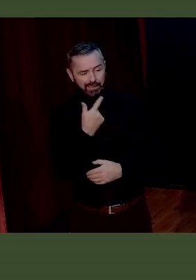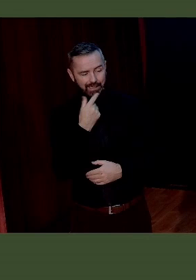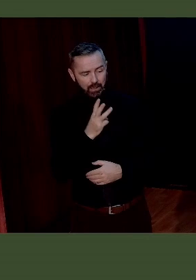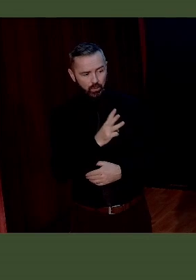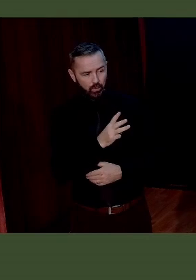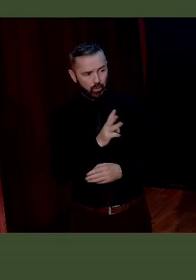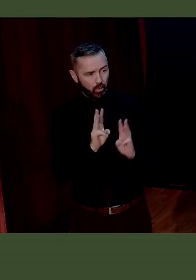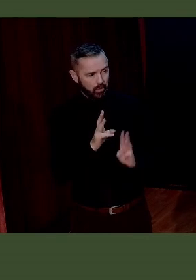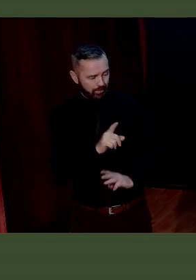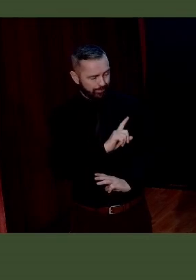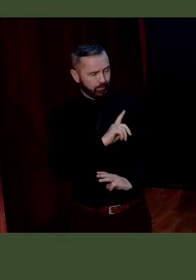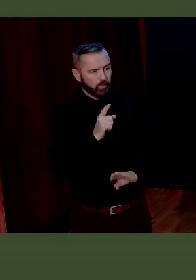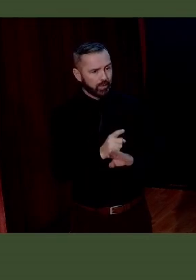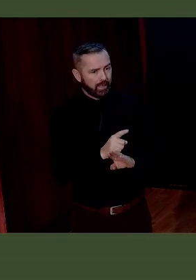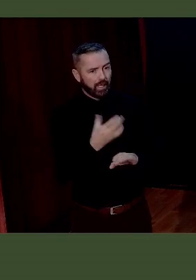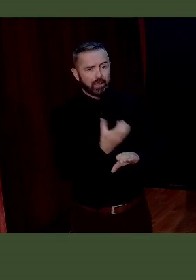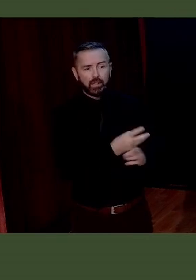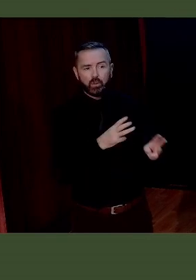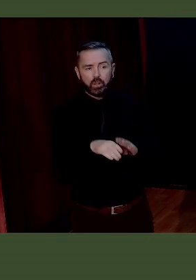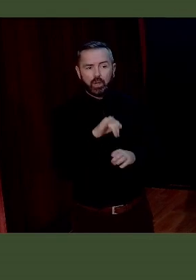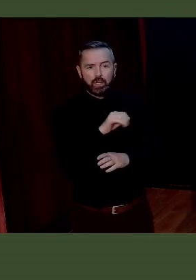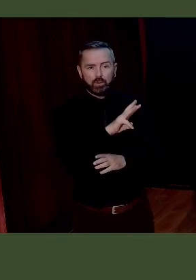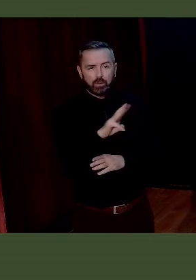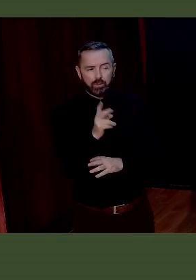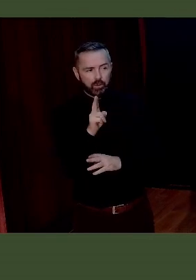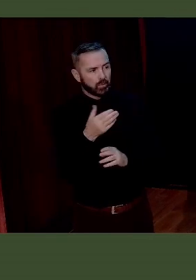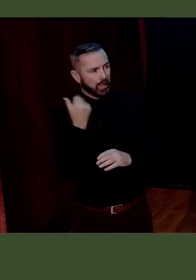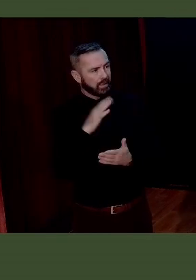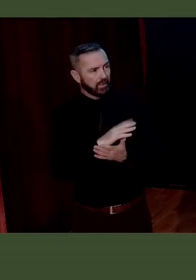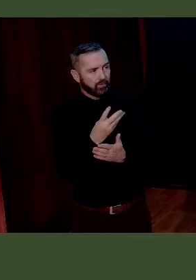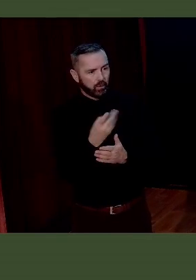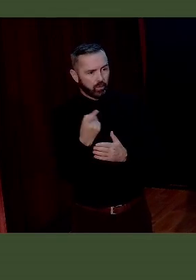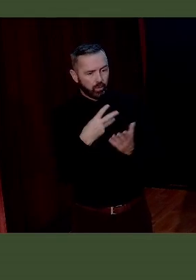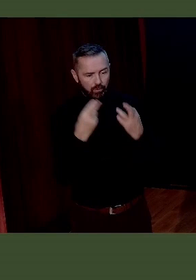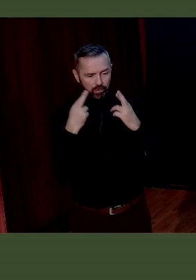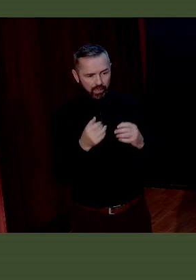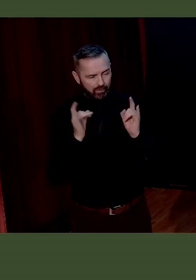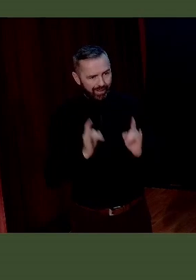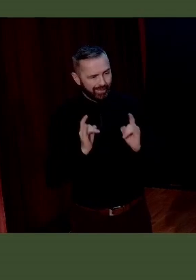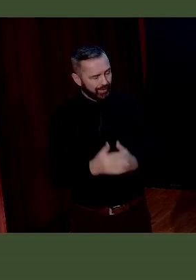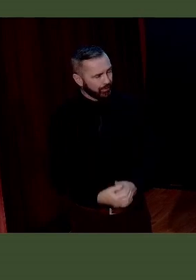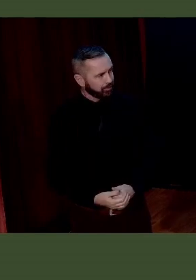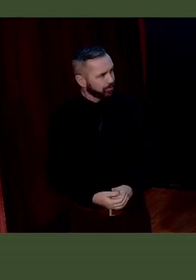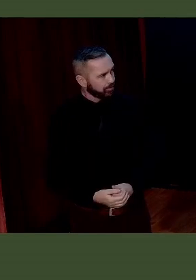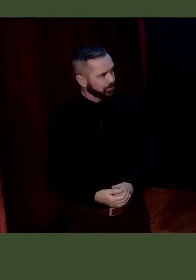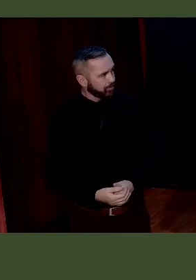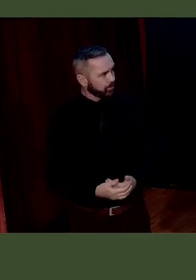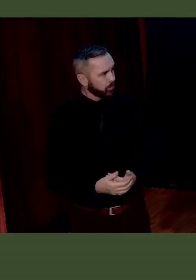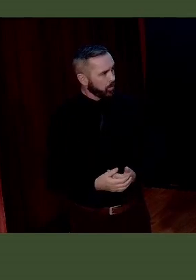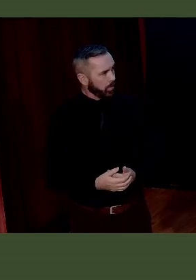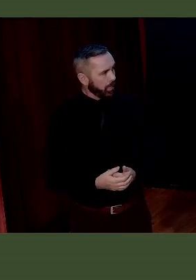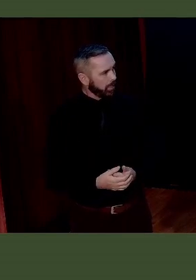office, and she remained working with the IWW until 1941 when she had to retire for health reasons. These few